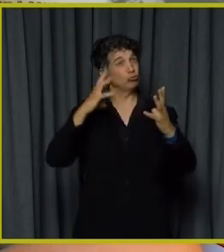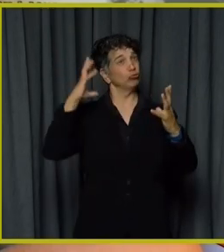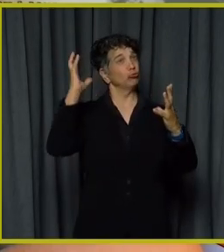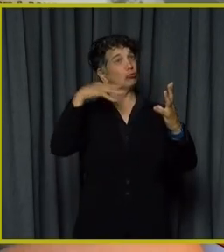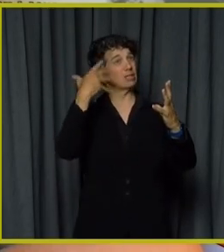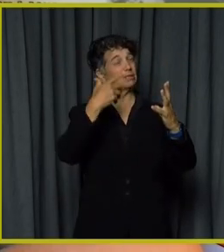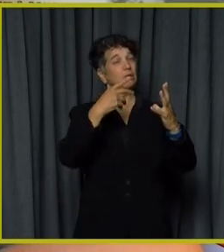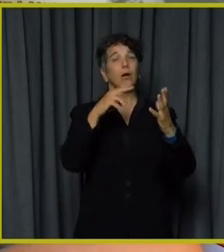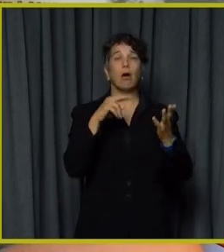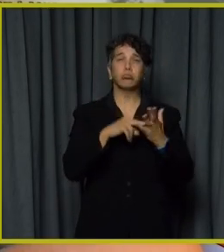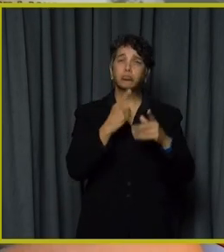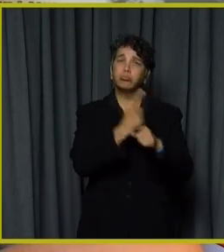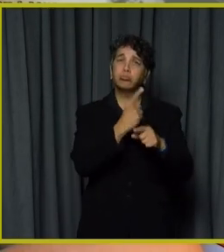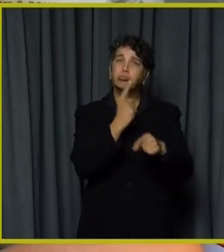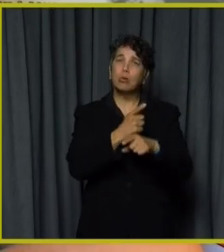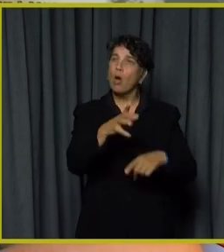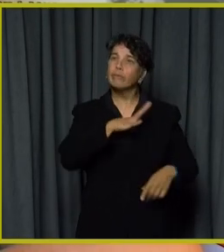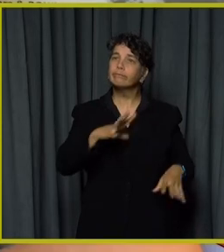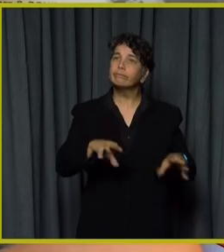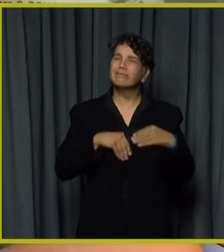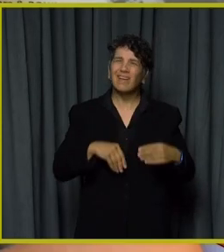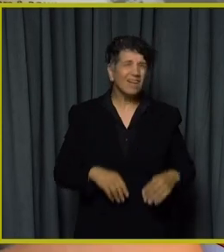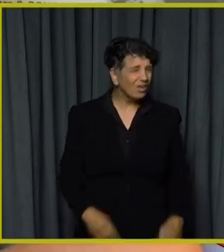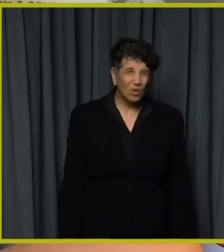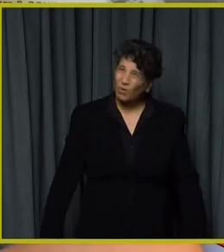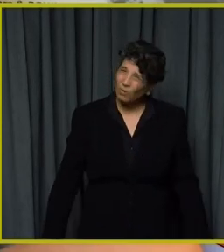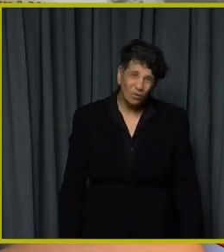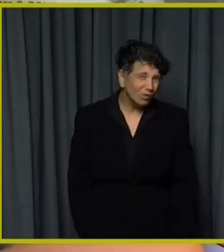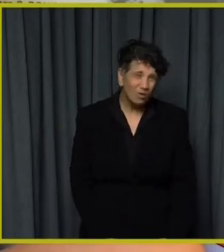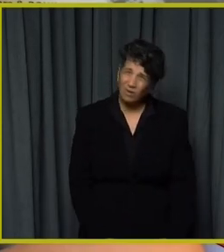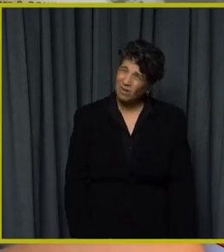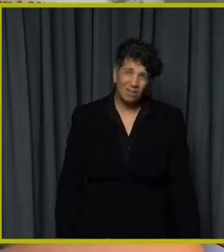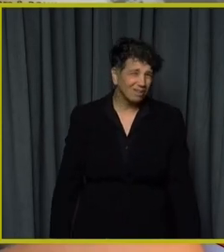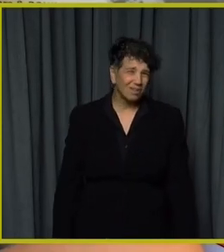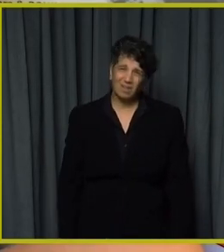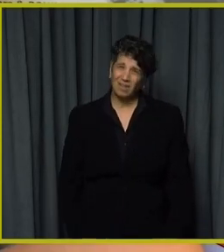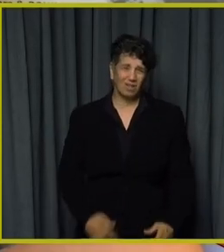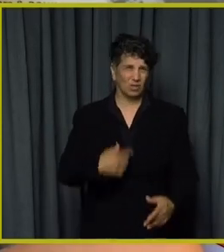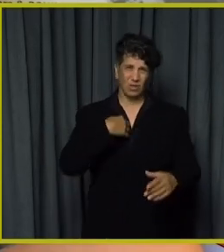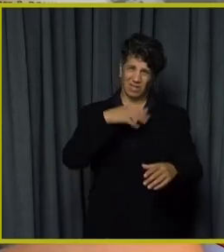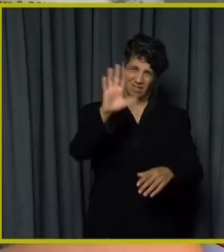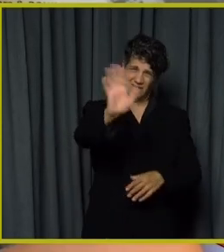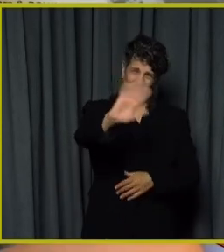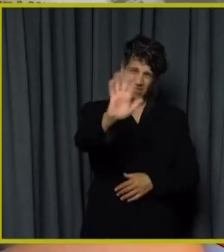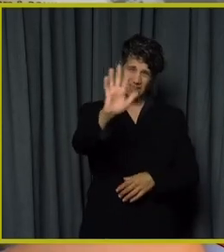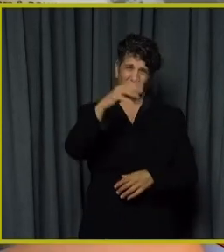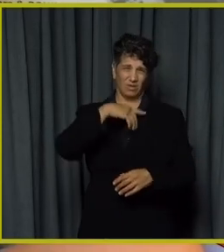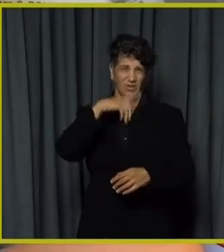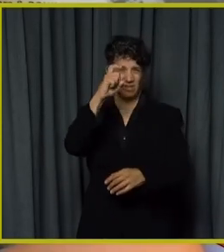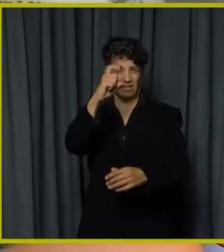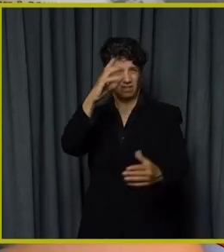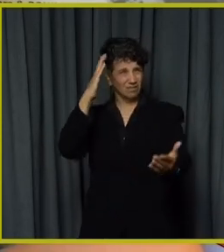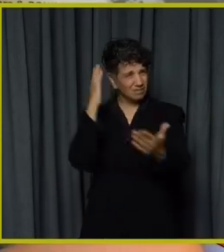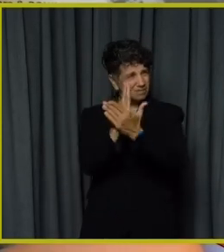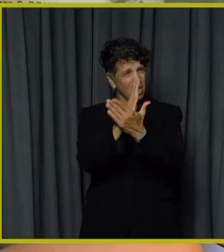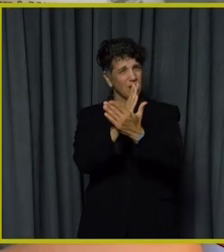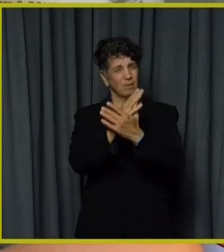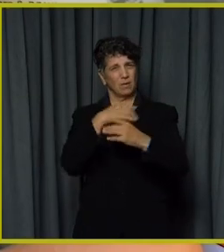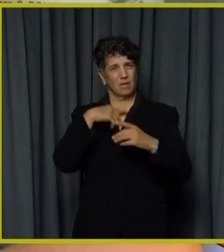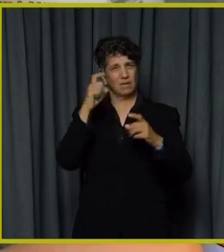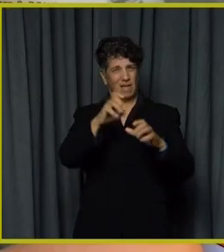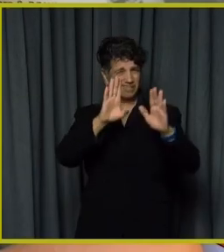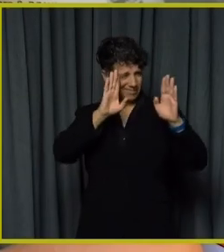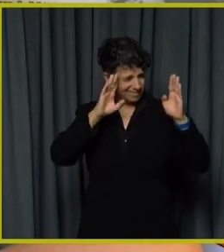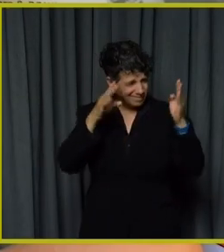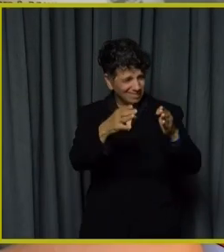death and has refused to invest in life-giving projects. And enough is enough. I think the people of